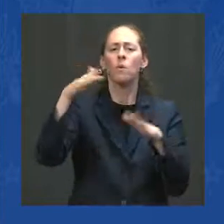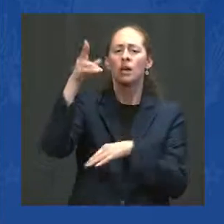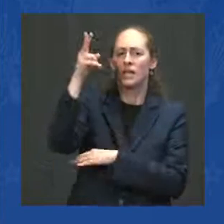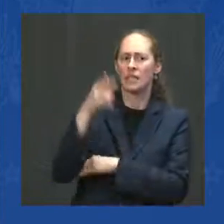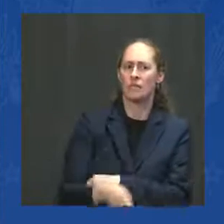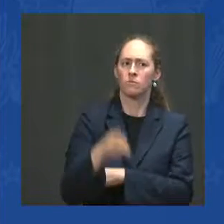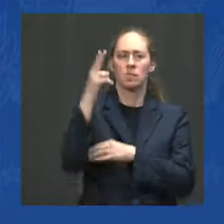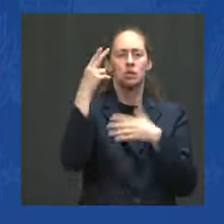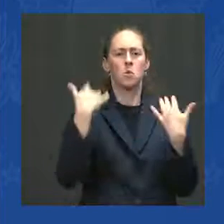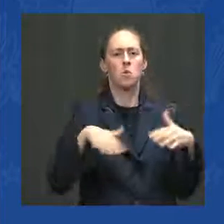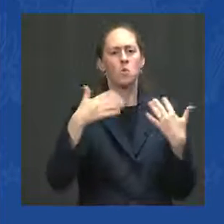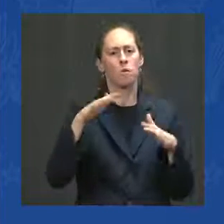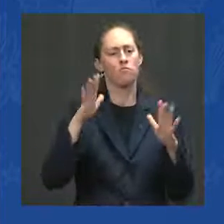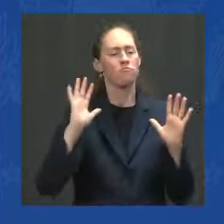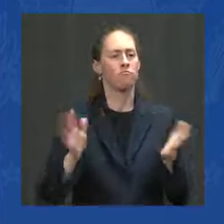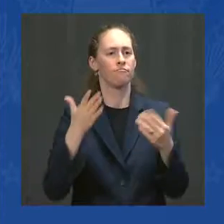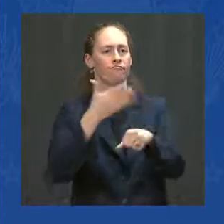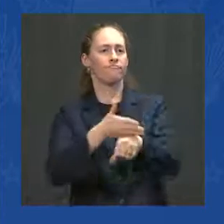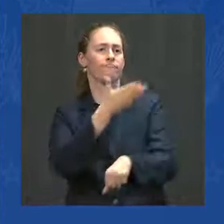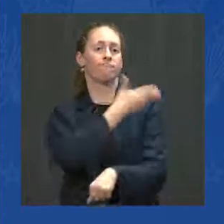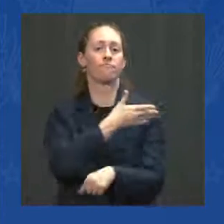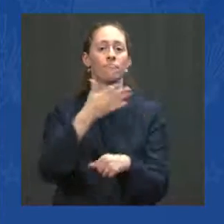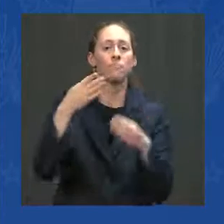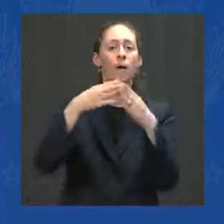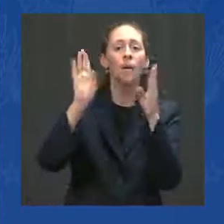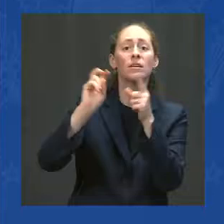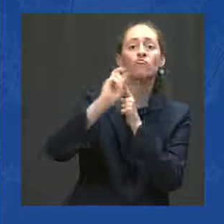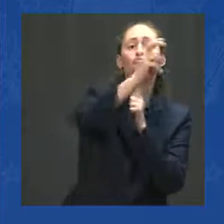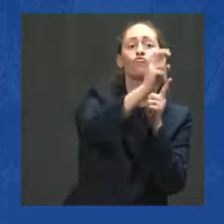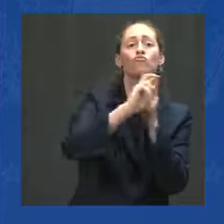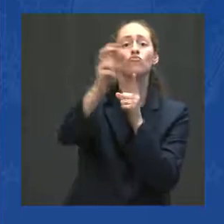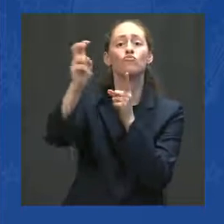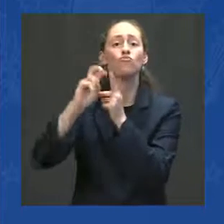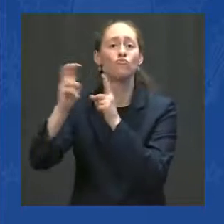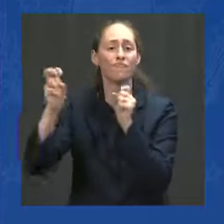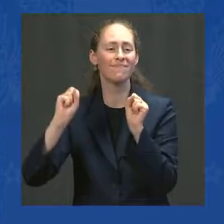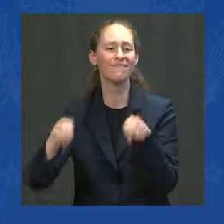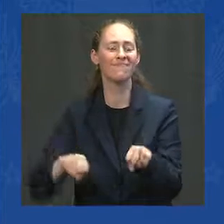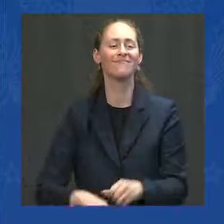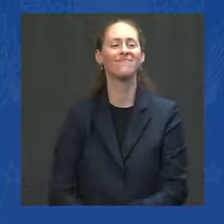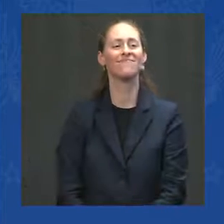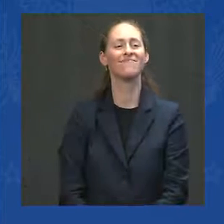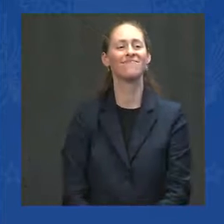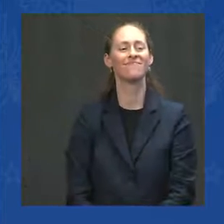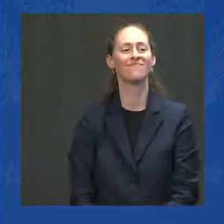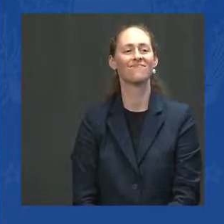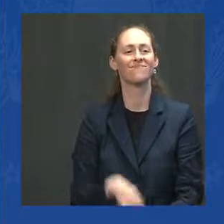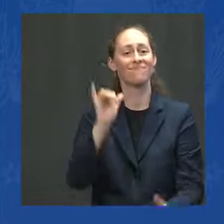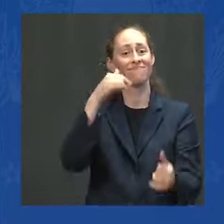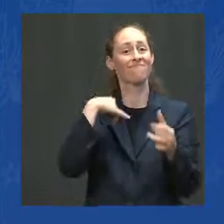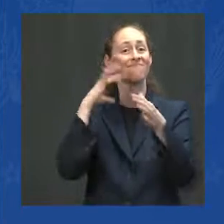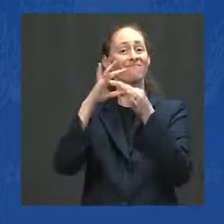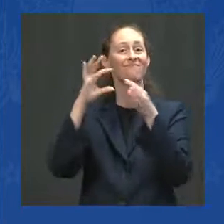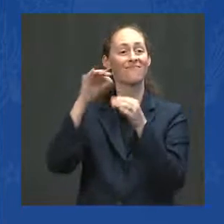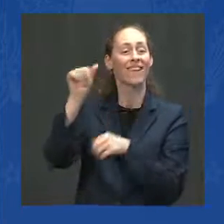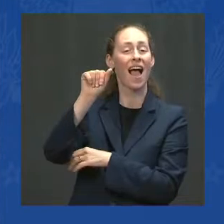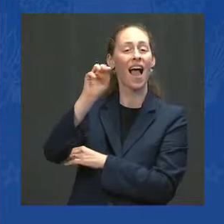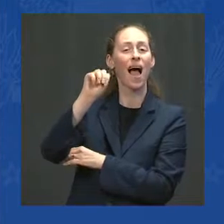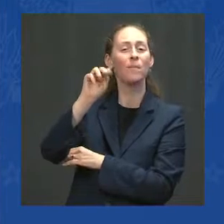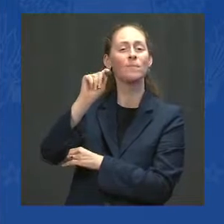not too long ago for Amtrak's 50th anniversary, I was proud to be able to say that this bill was in the